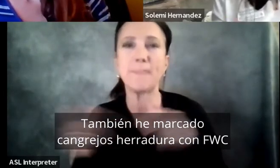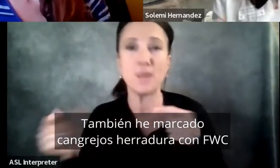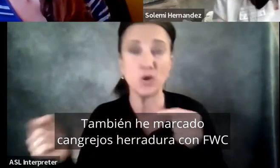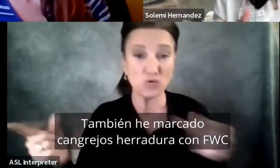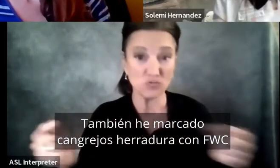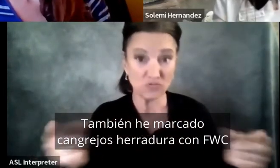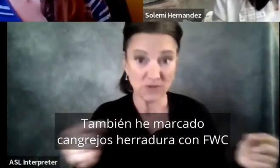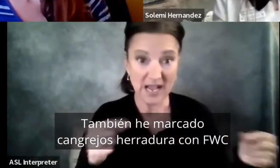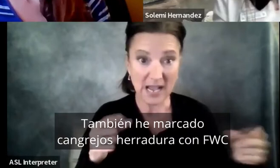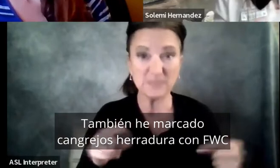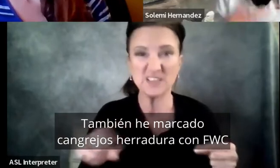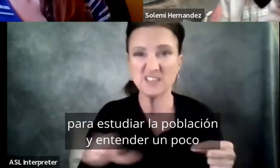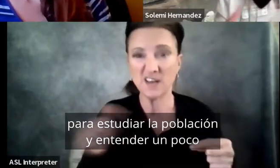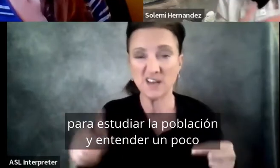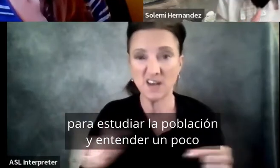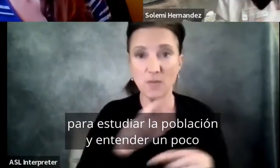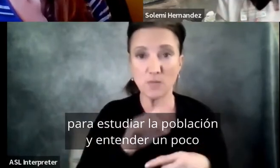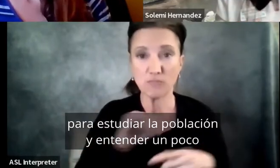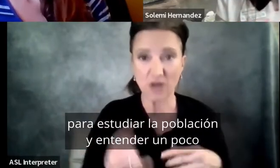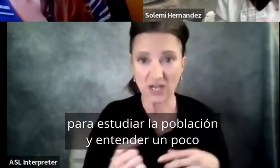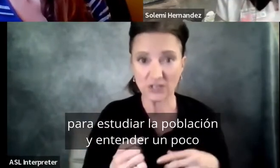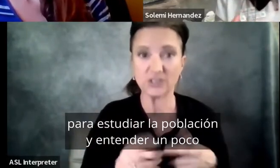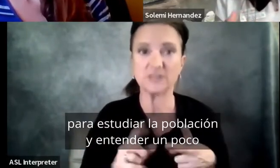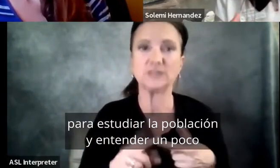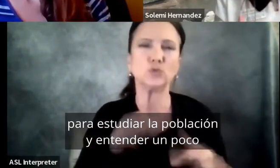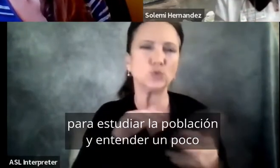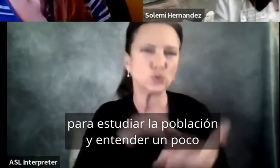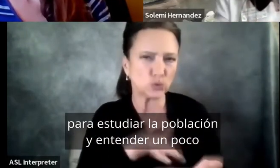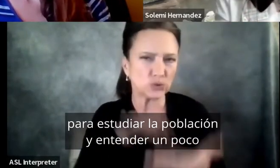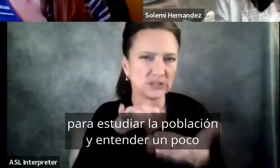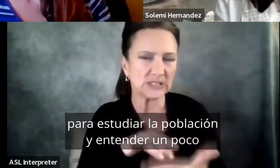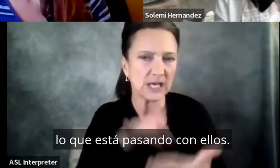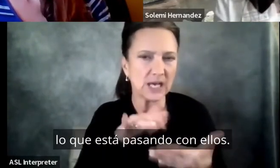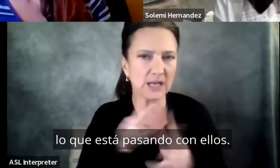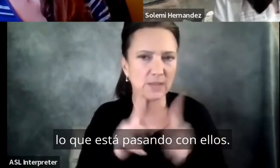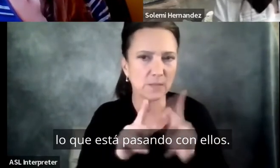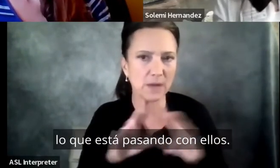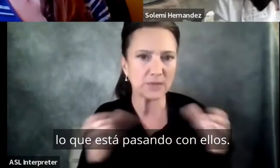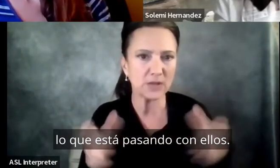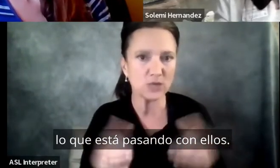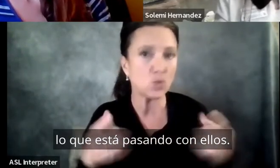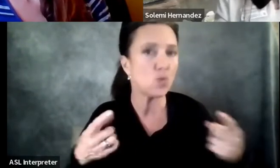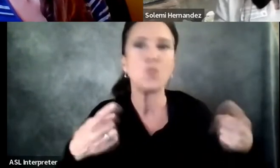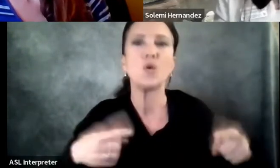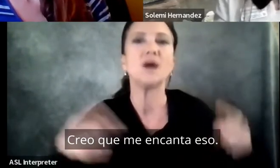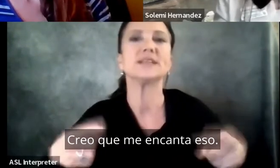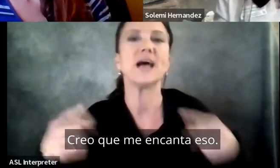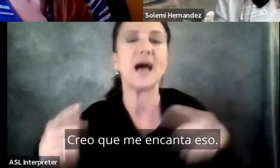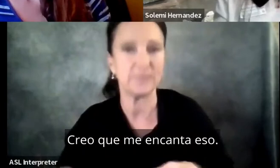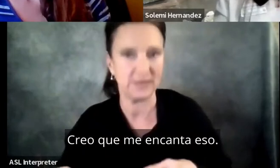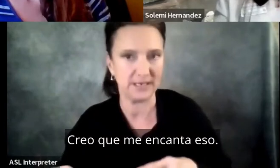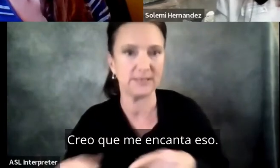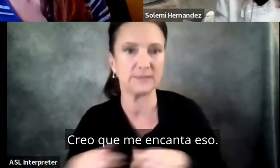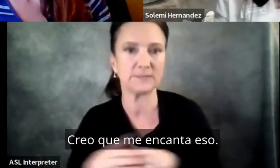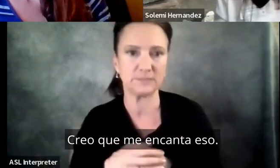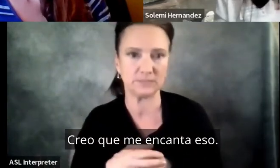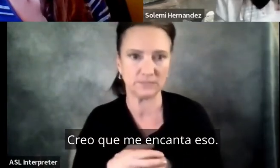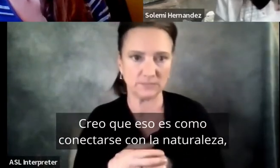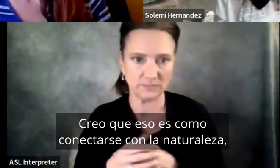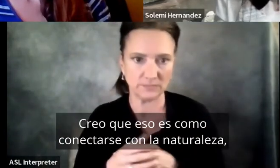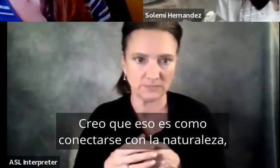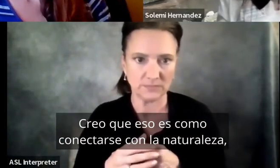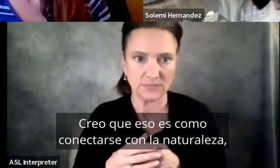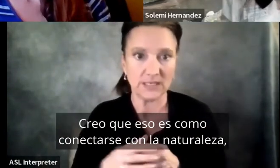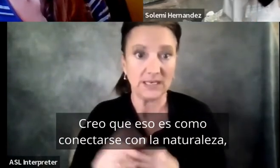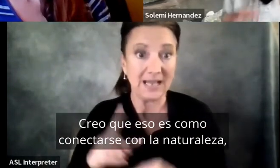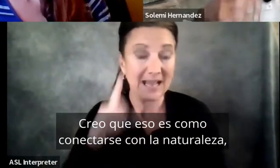with FWC too to study the population and kind of understand a little bit what's happening with them. I think I love that. I